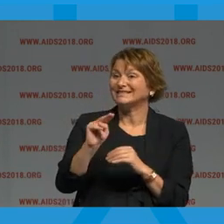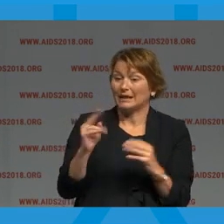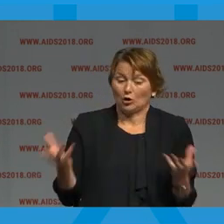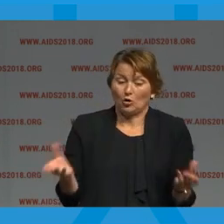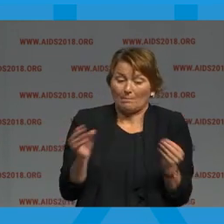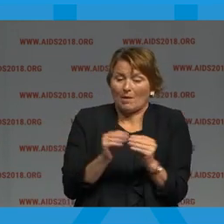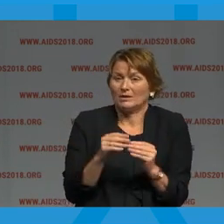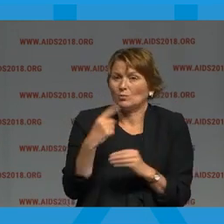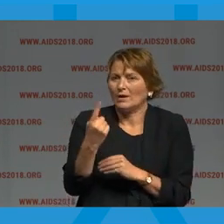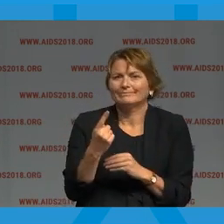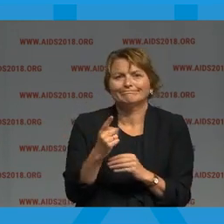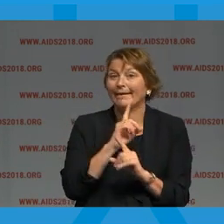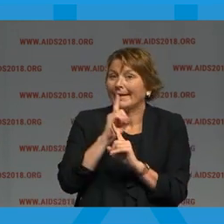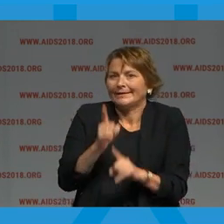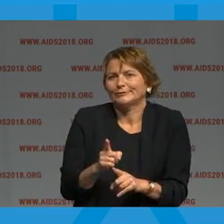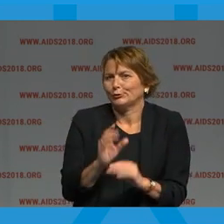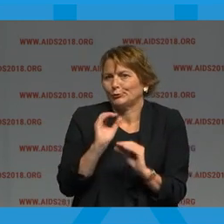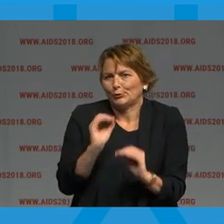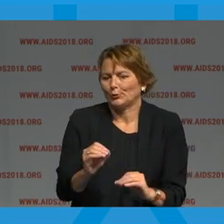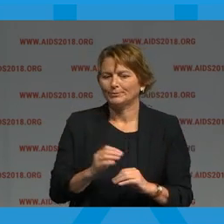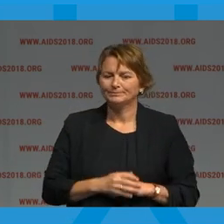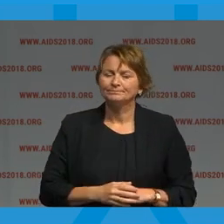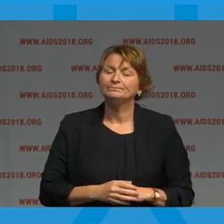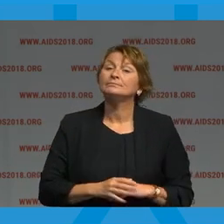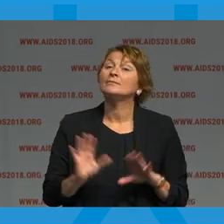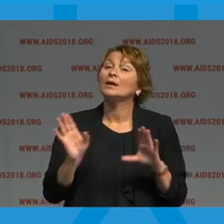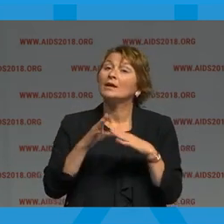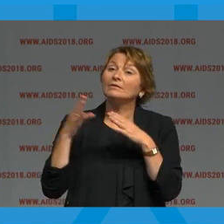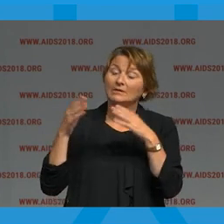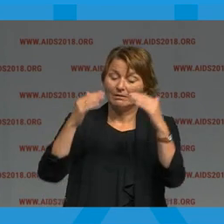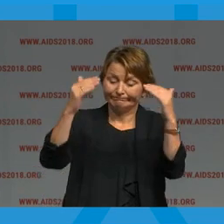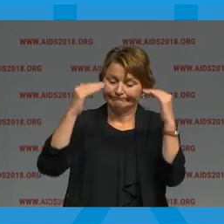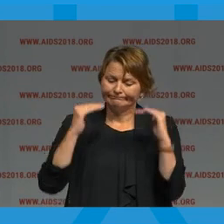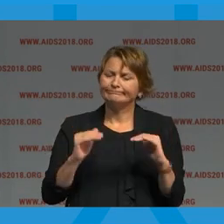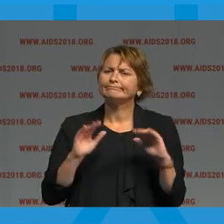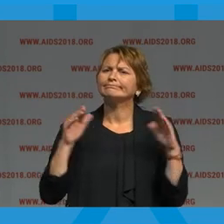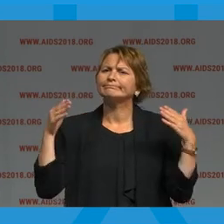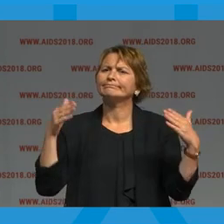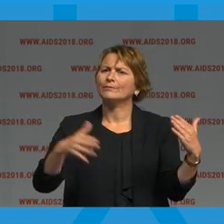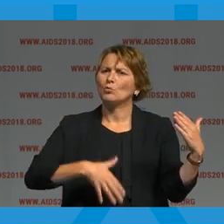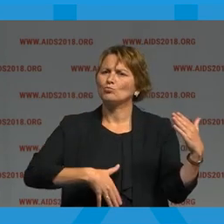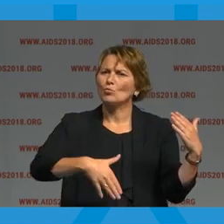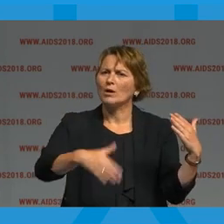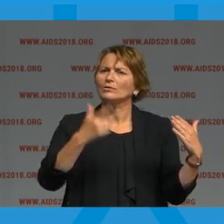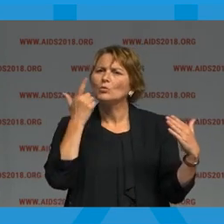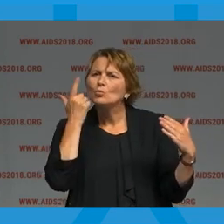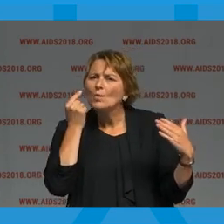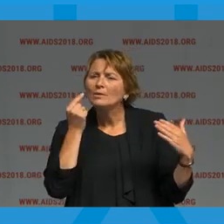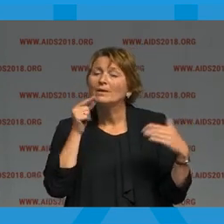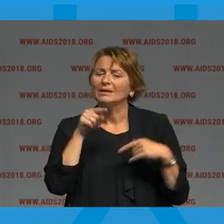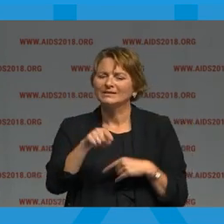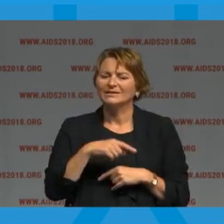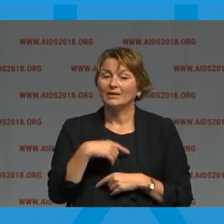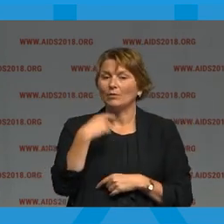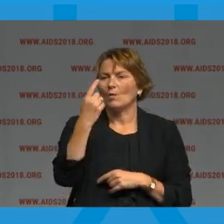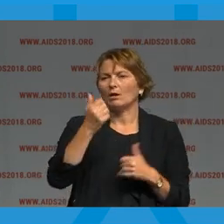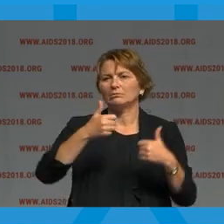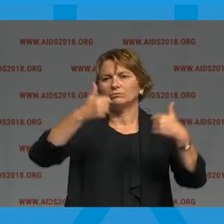yet. Going to pregnant women and children, we have seen the extraordinary work by the CEPAO group,